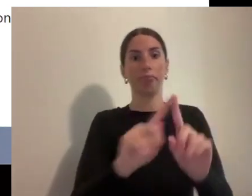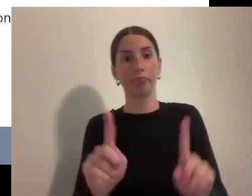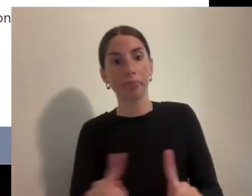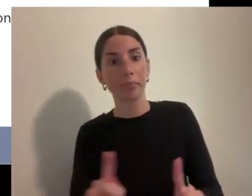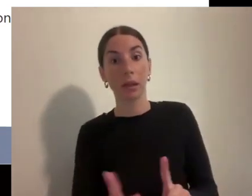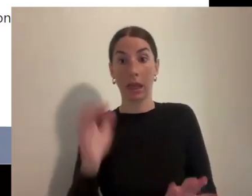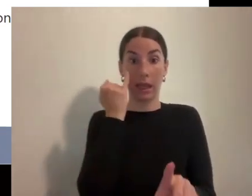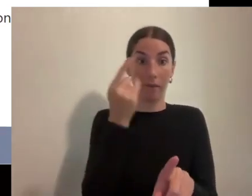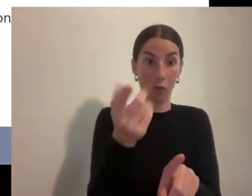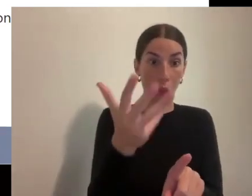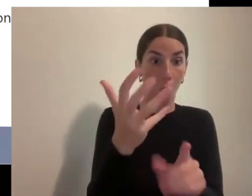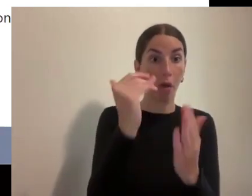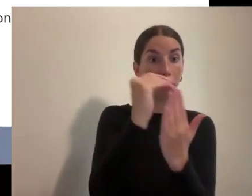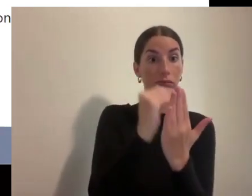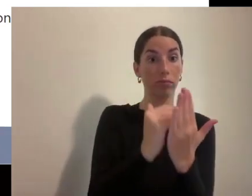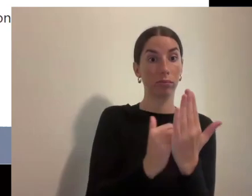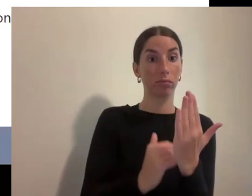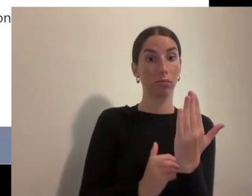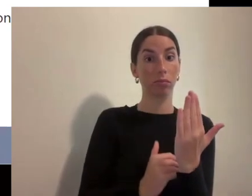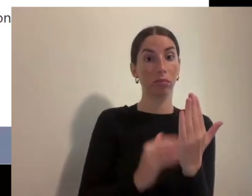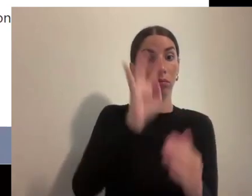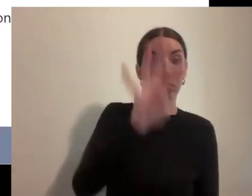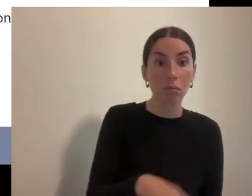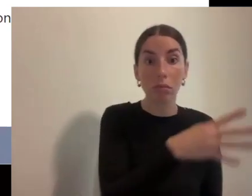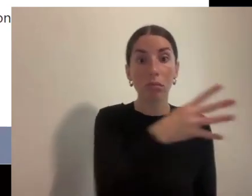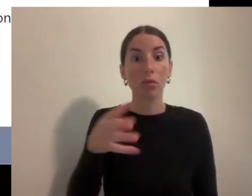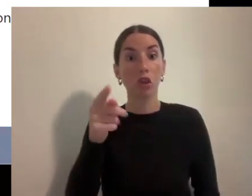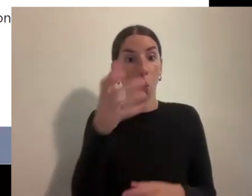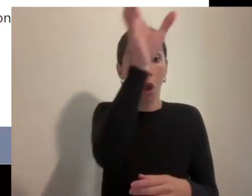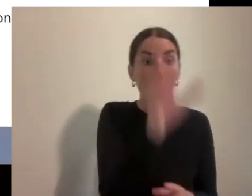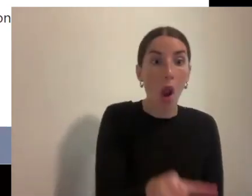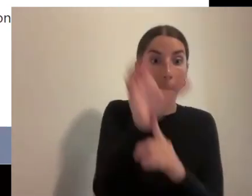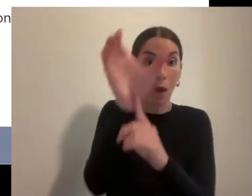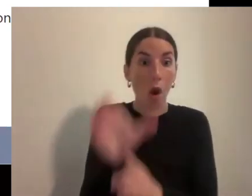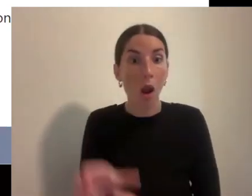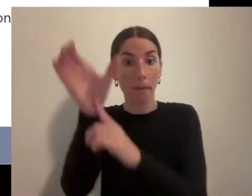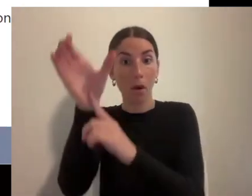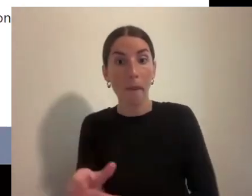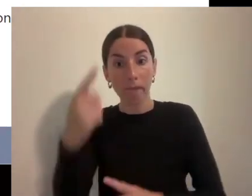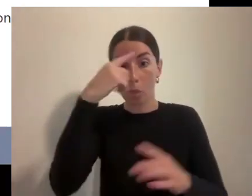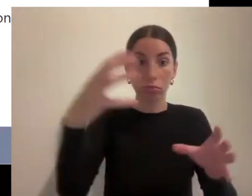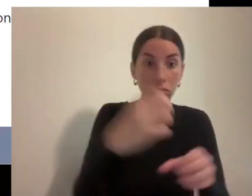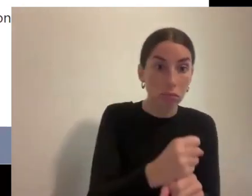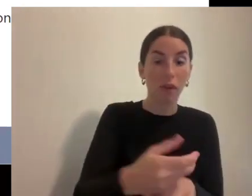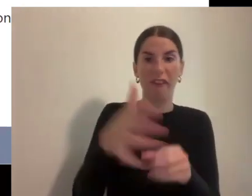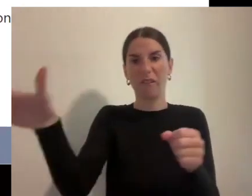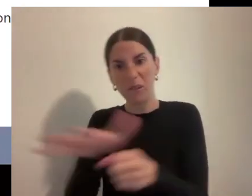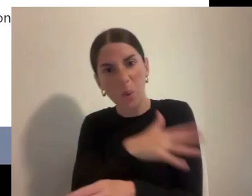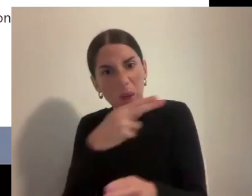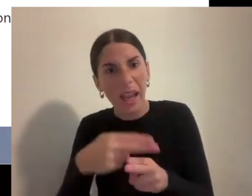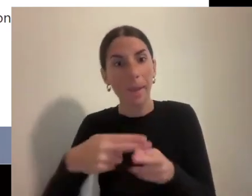a table, should the glossary include columns for abbreviations, full names, definitions, and so